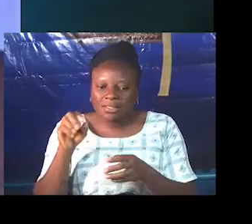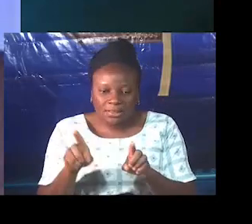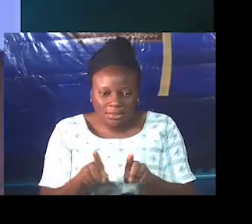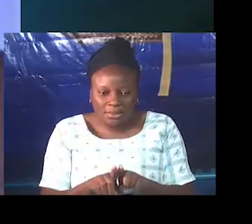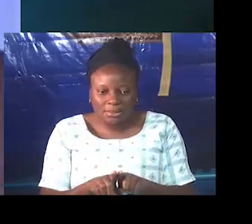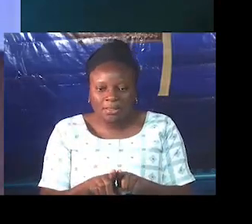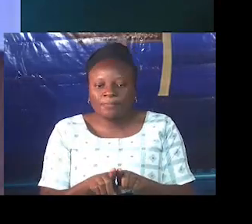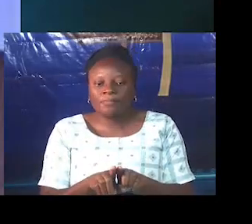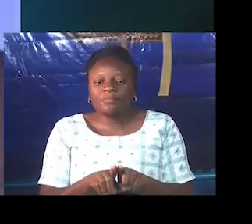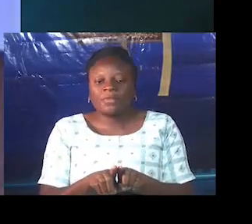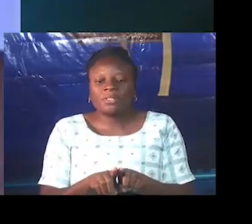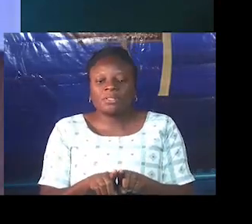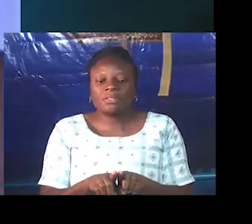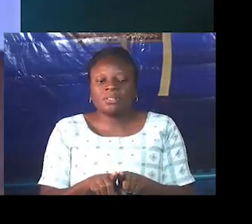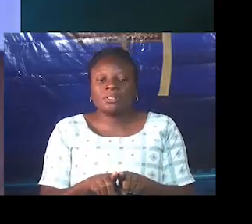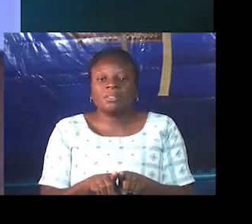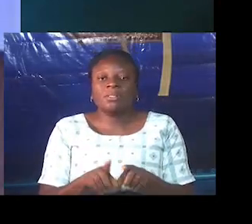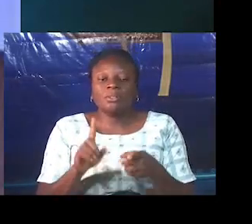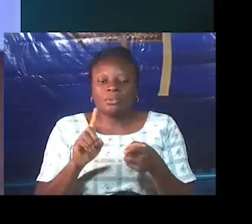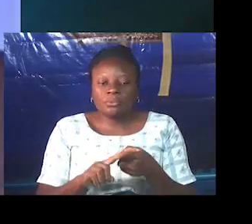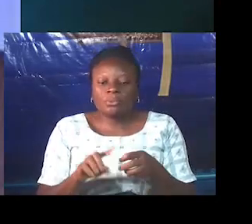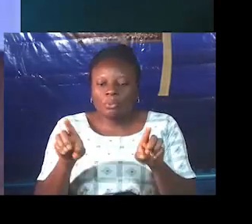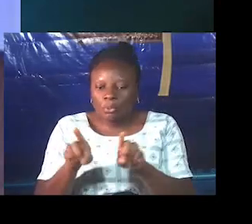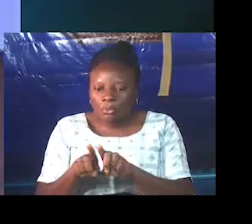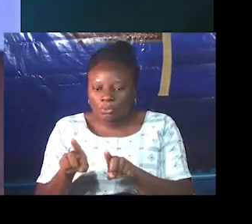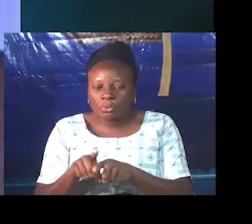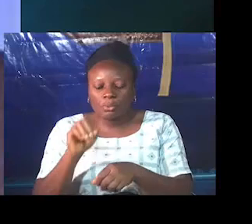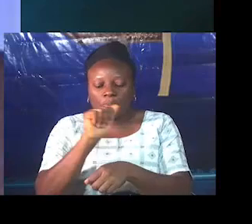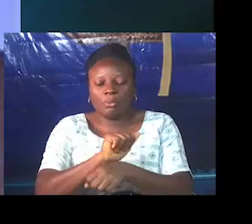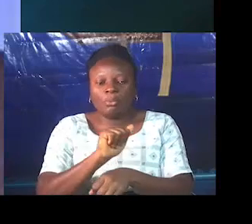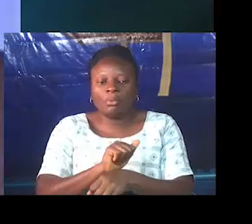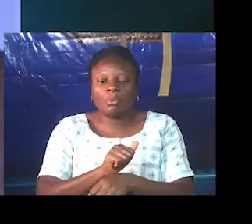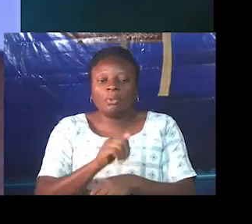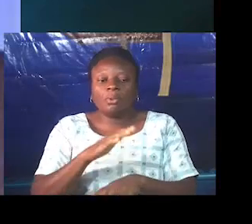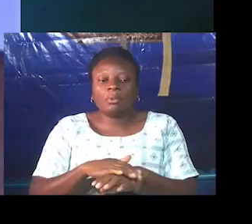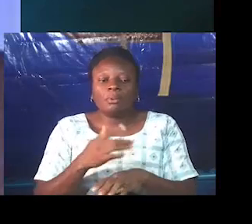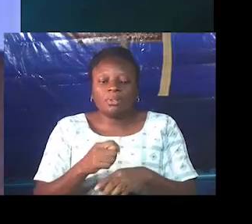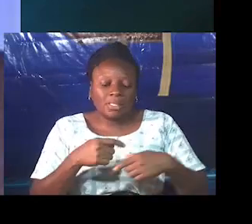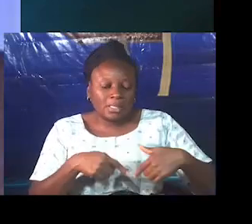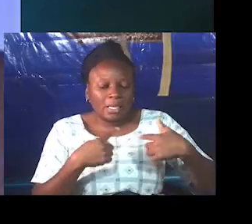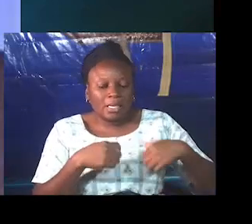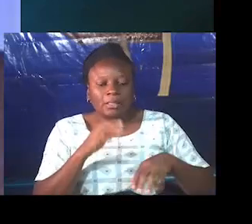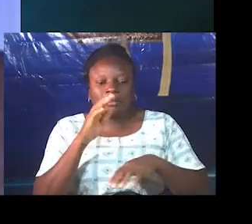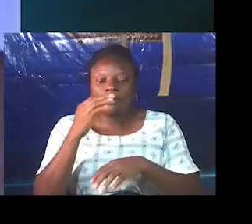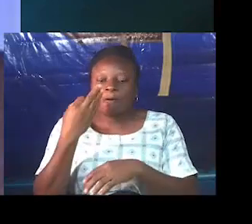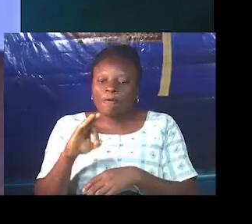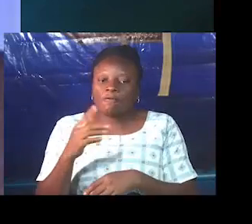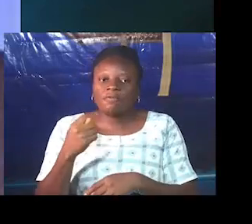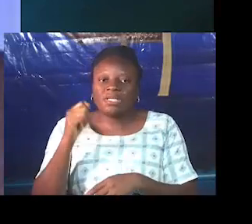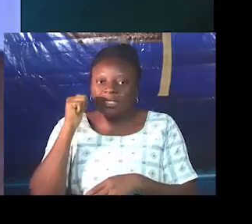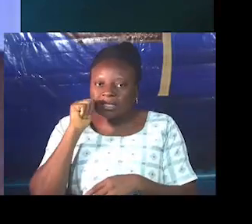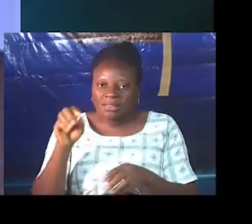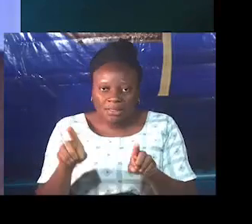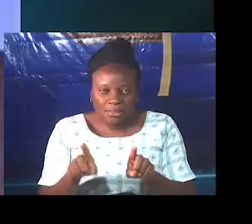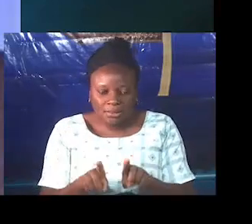God must work on the sister before it can be a correct relationship. Now, you will notice